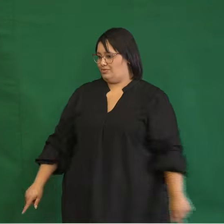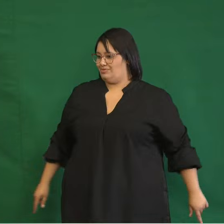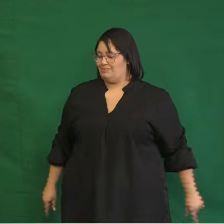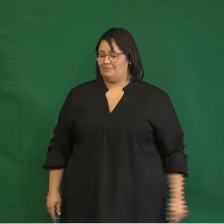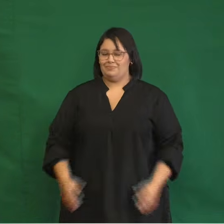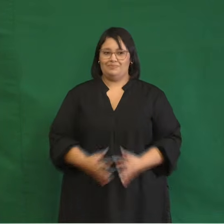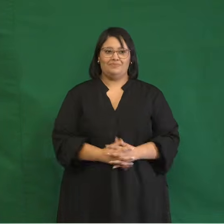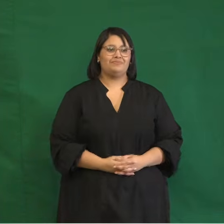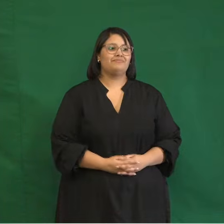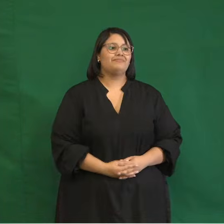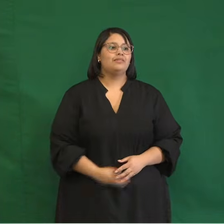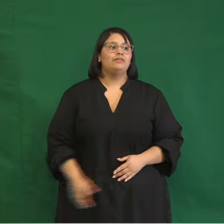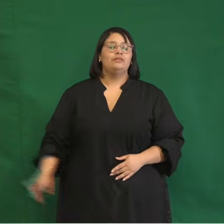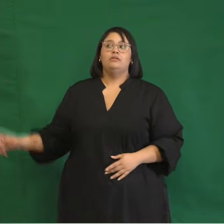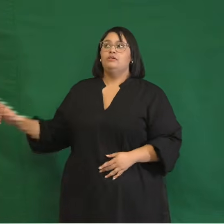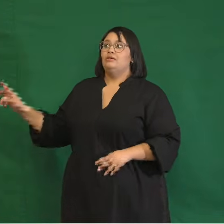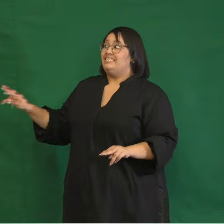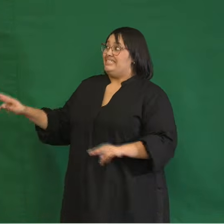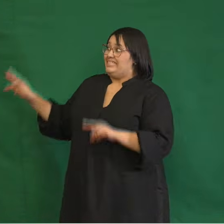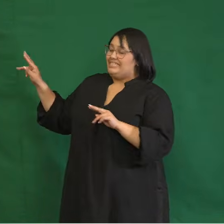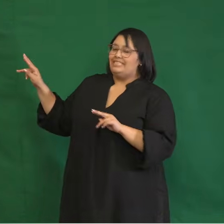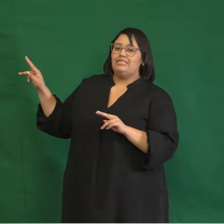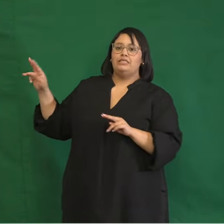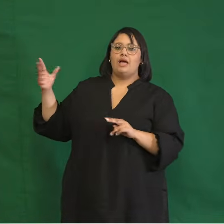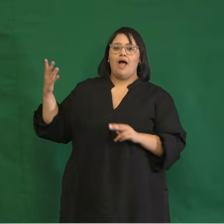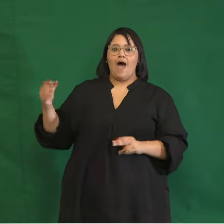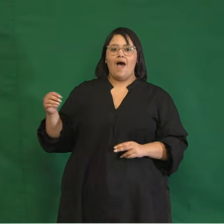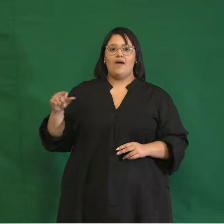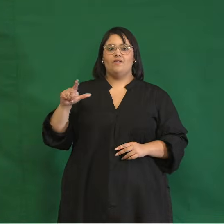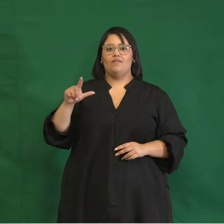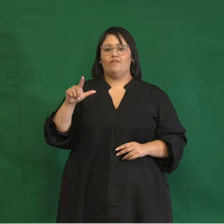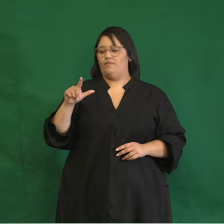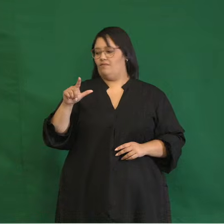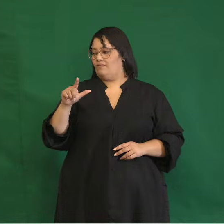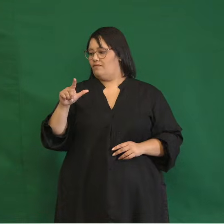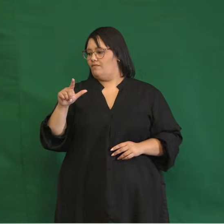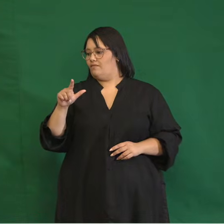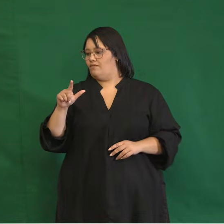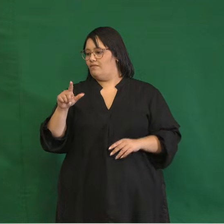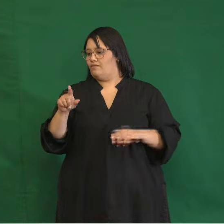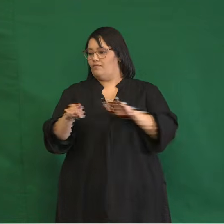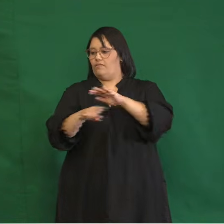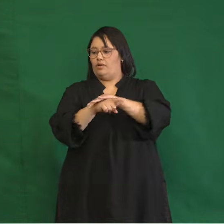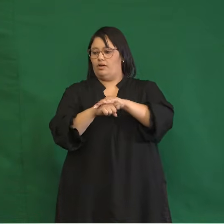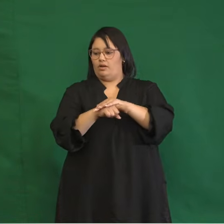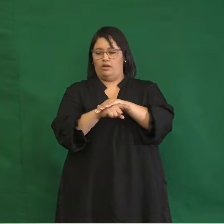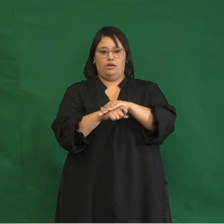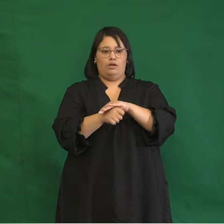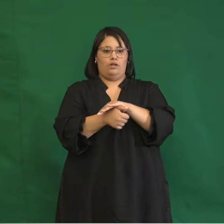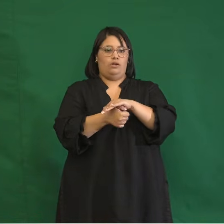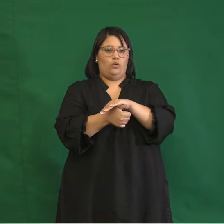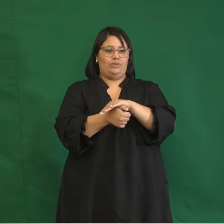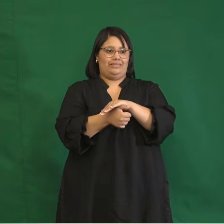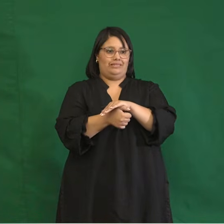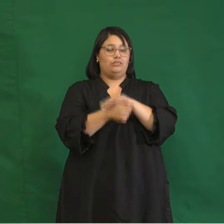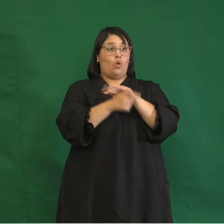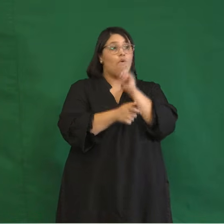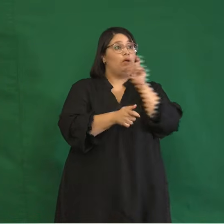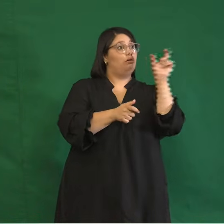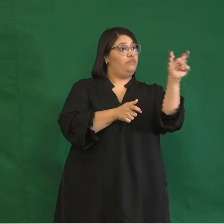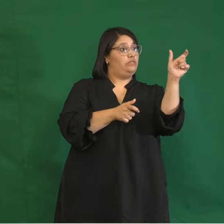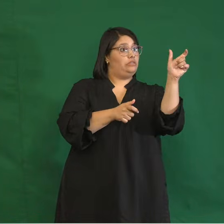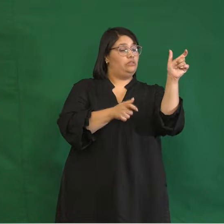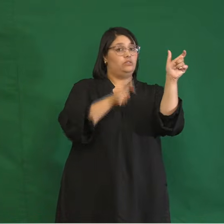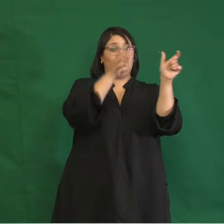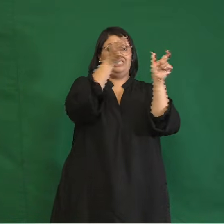So you can see that there is also a lemma, in this case for tortoise. There is a definition, and there